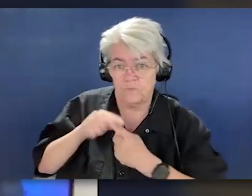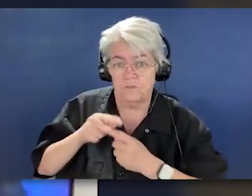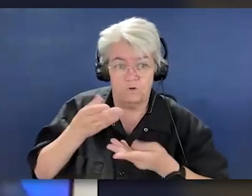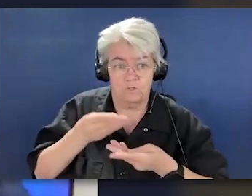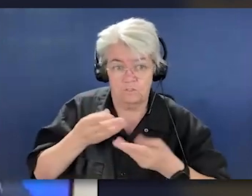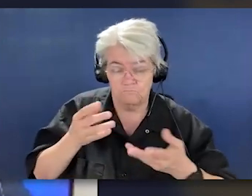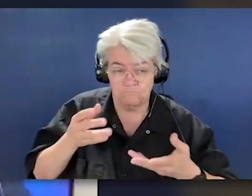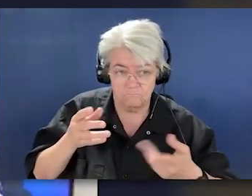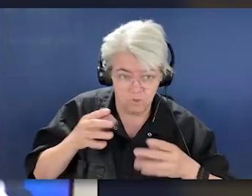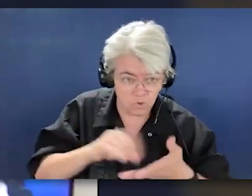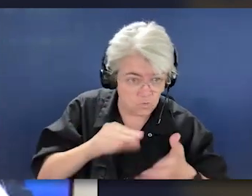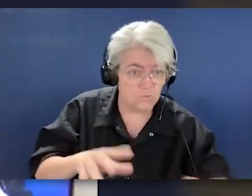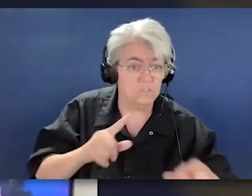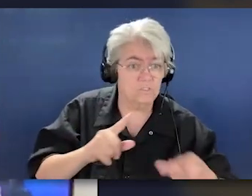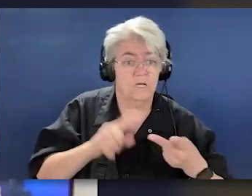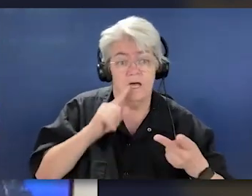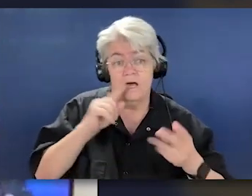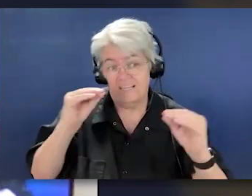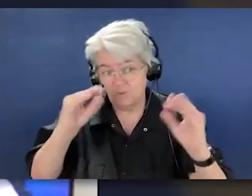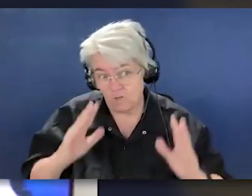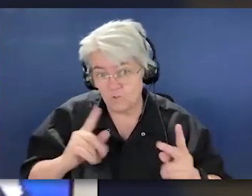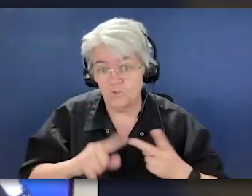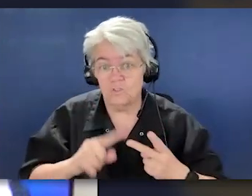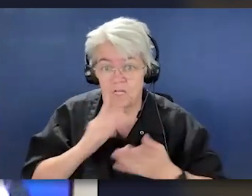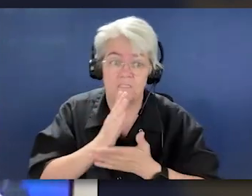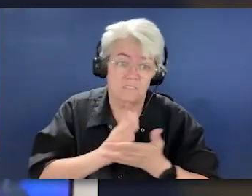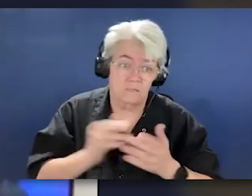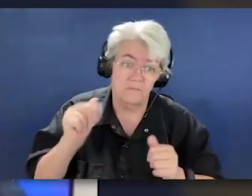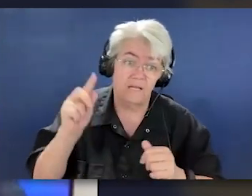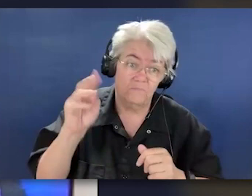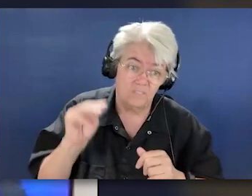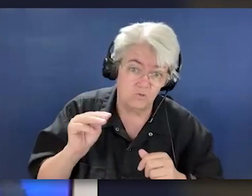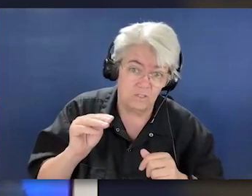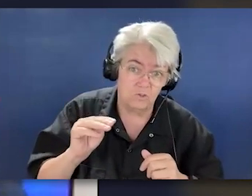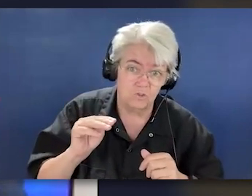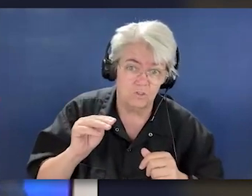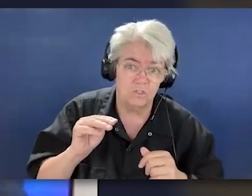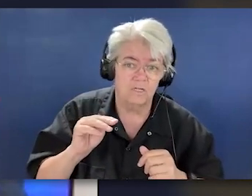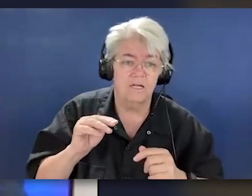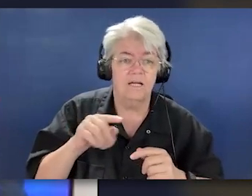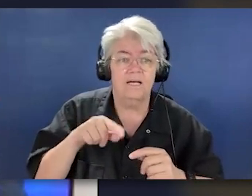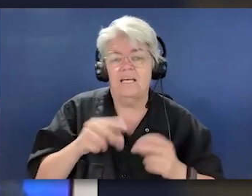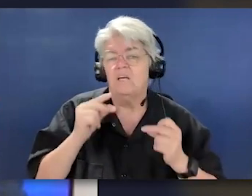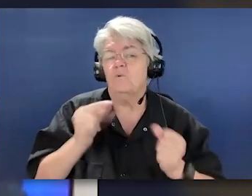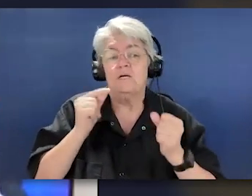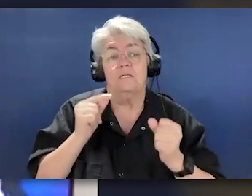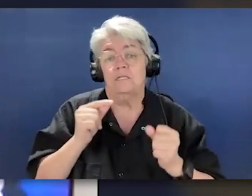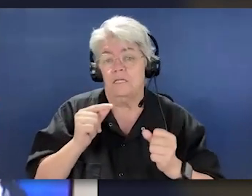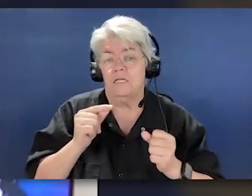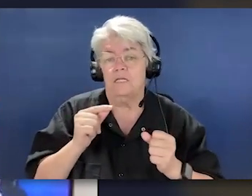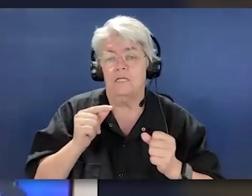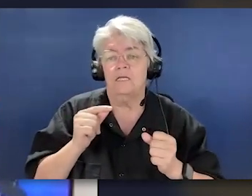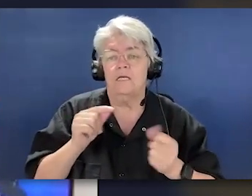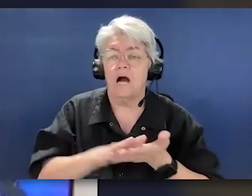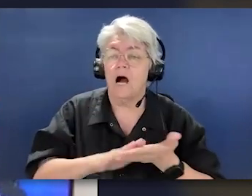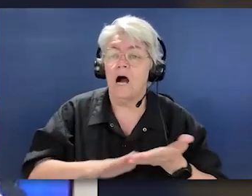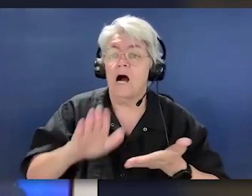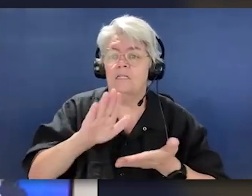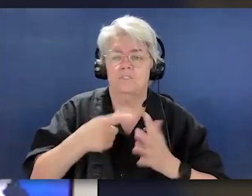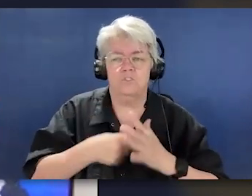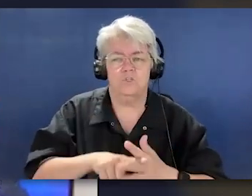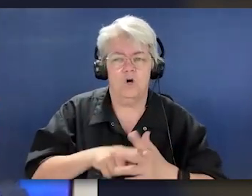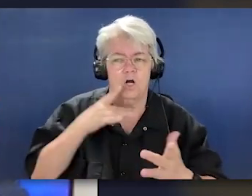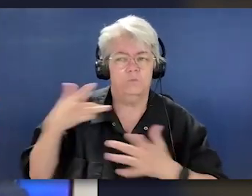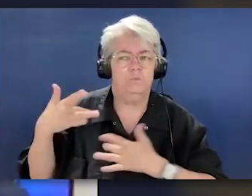own instructors, and even some curious administrators. It quickly became a matter of concern in higher education across